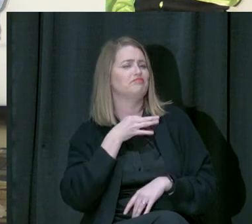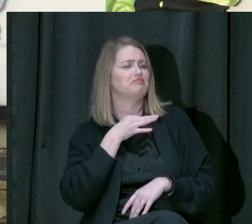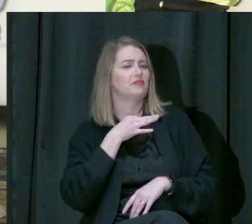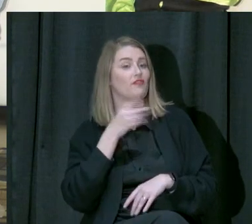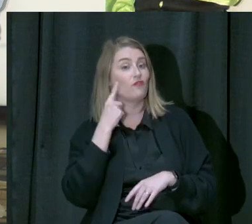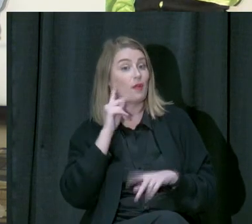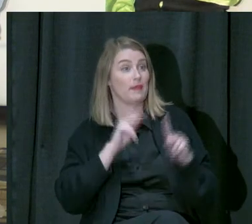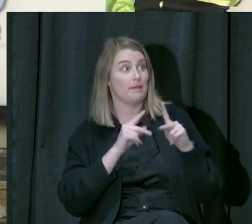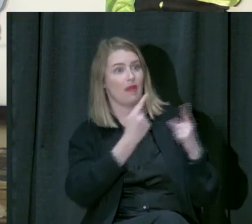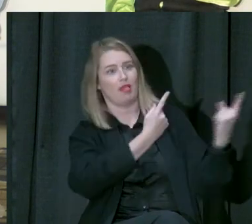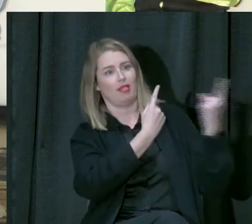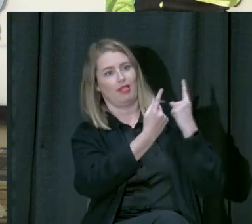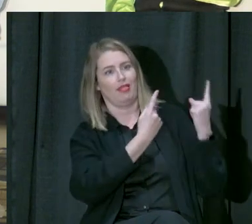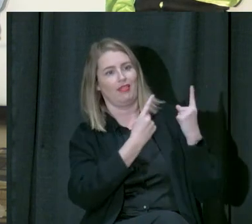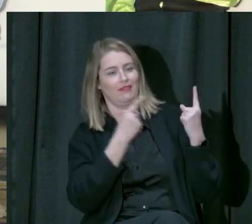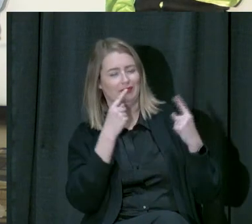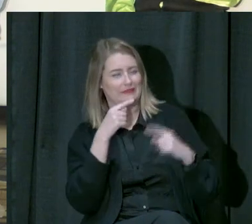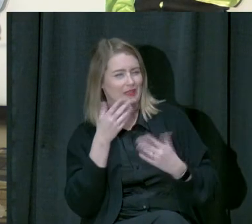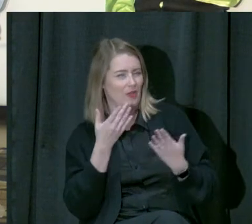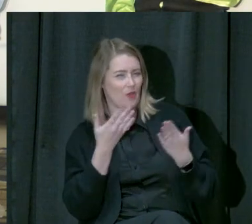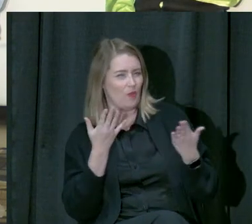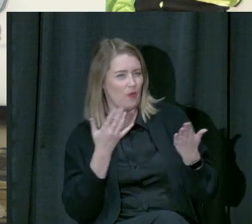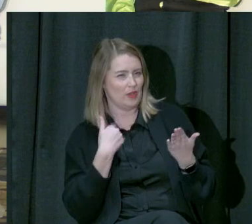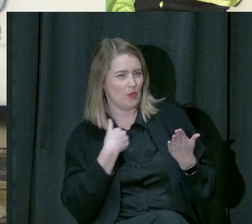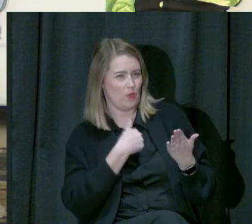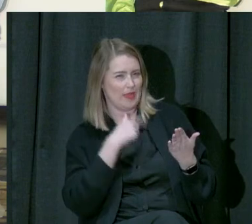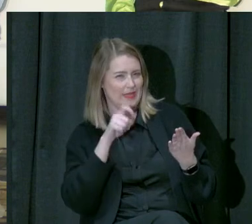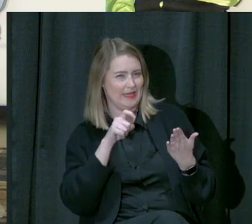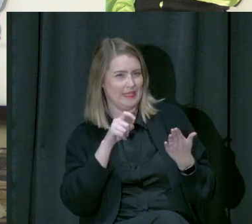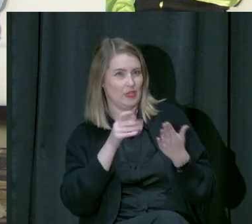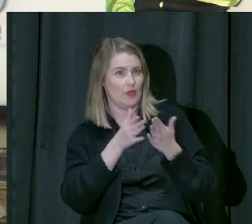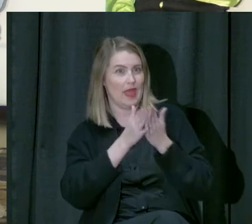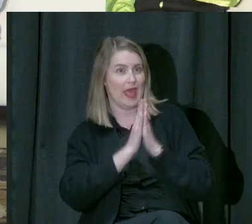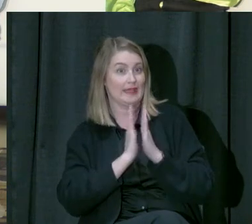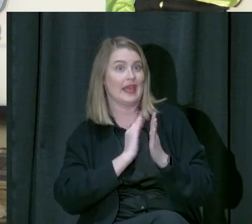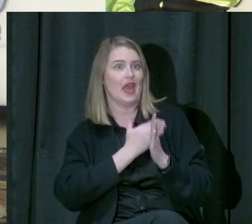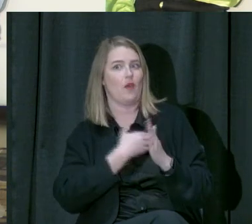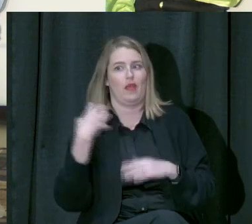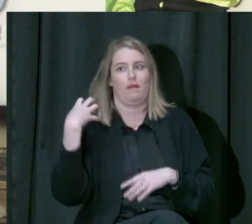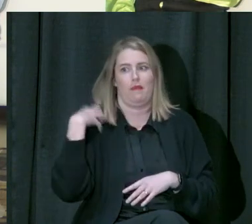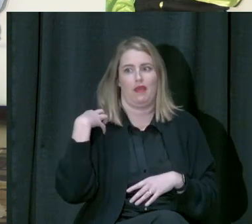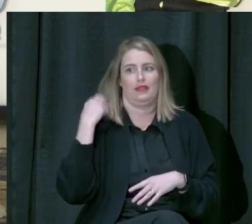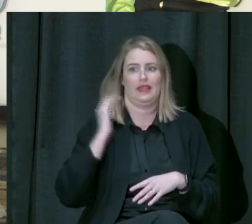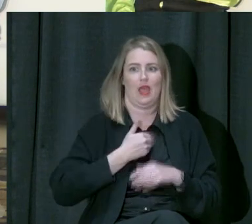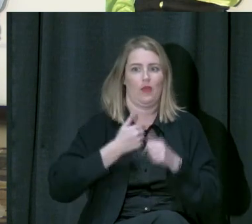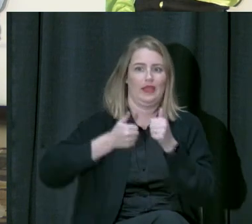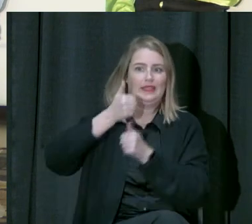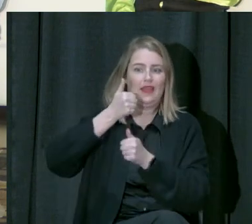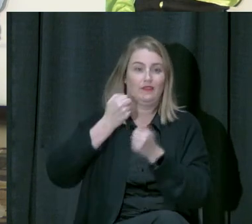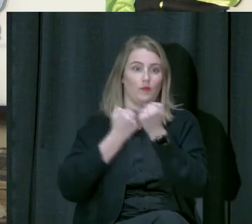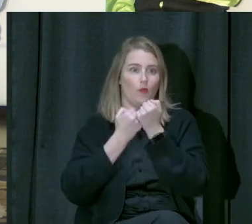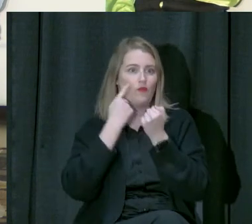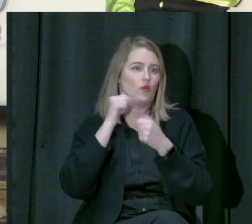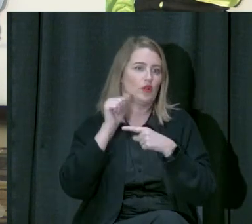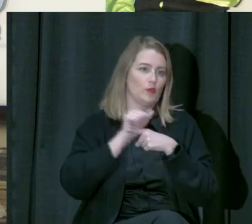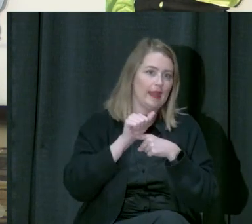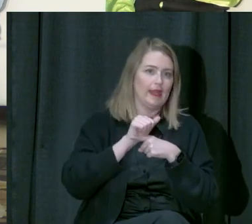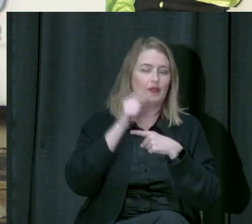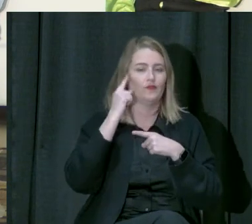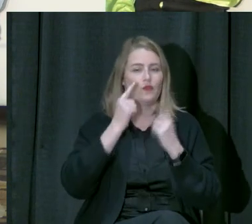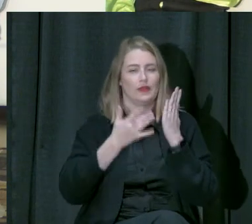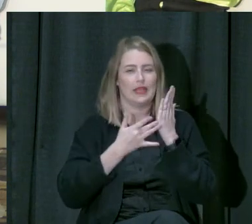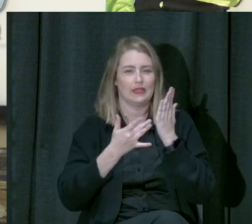you, what do we need to ask our bosses, our executives, to get the support for training and the